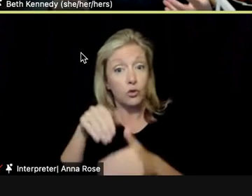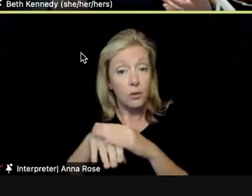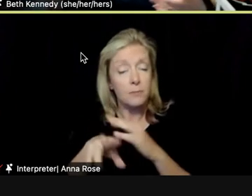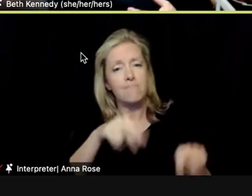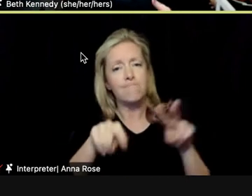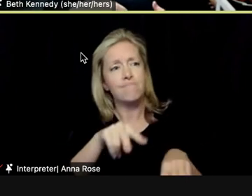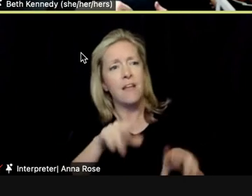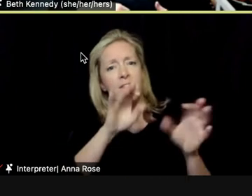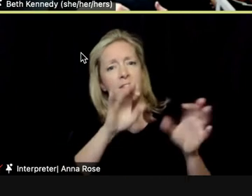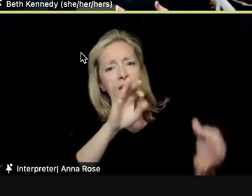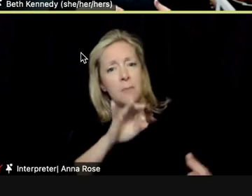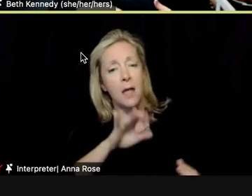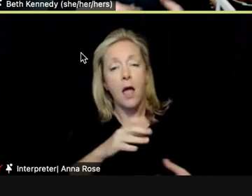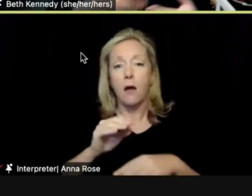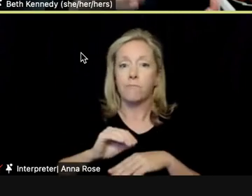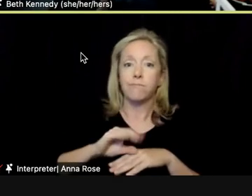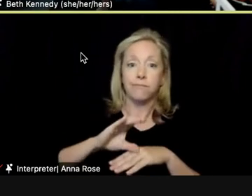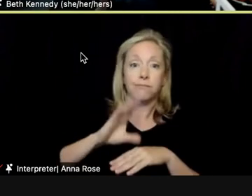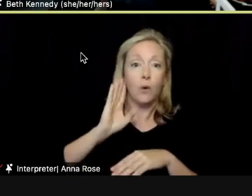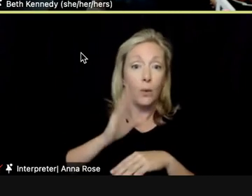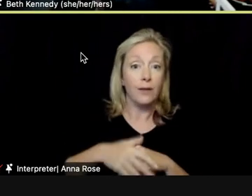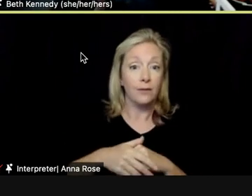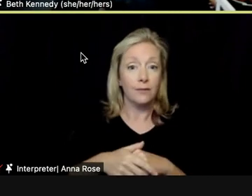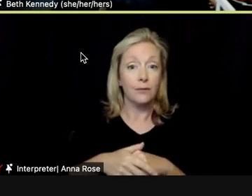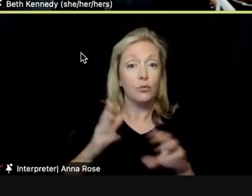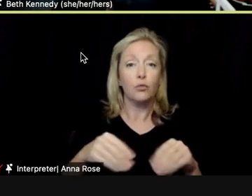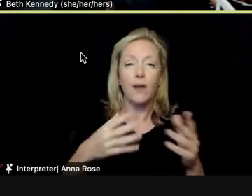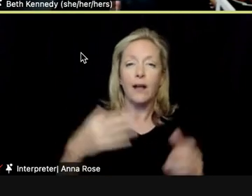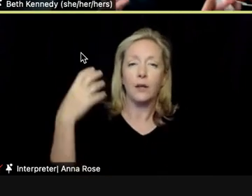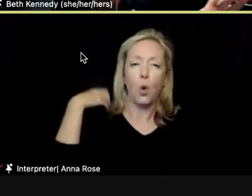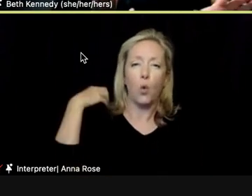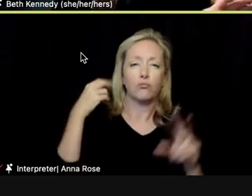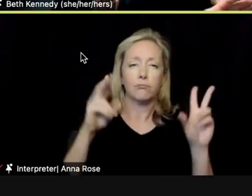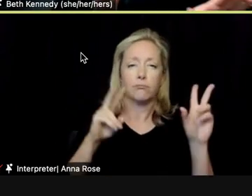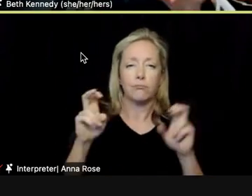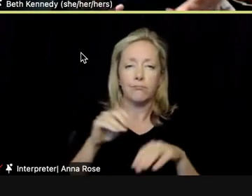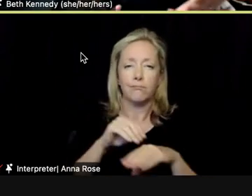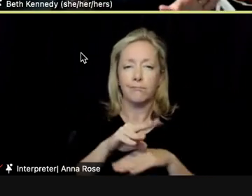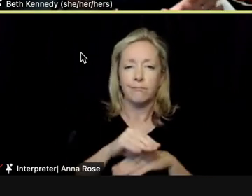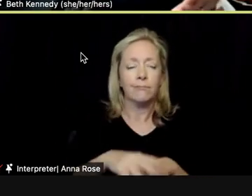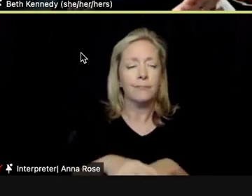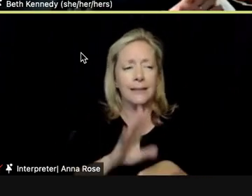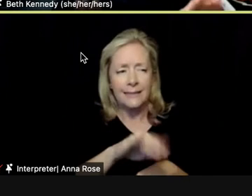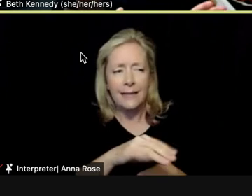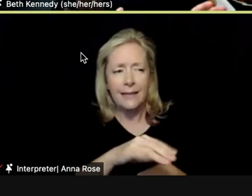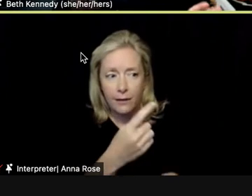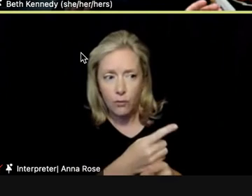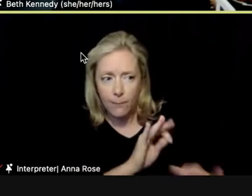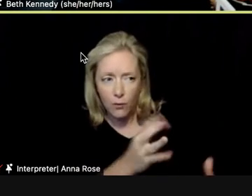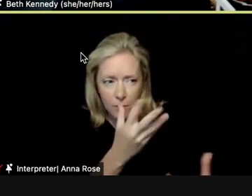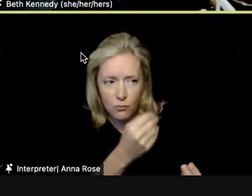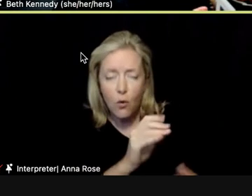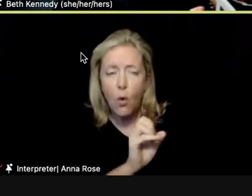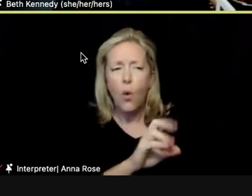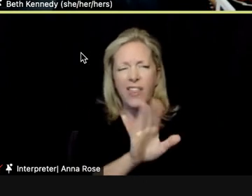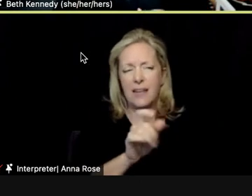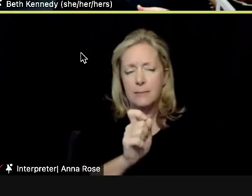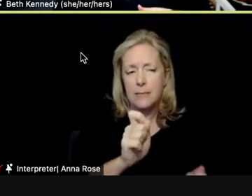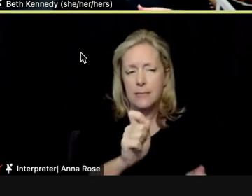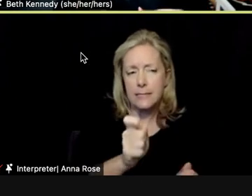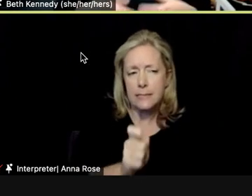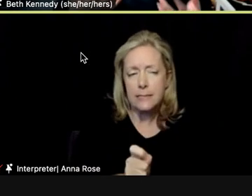right. So the coach comes in and says, yes, you are doing it right. Or hang on, let's tweak this. Let's do it a little